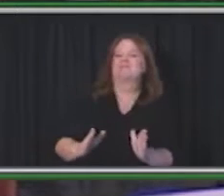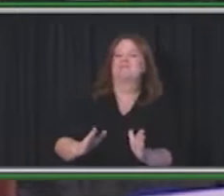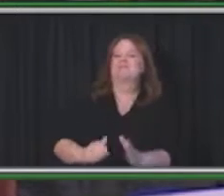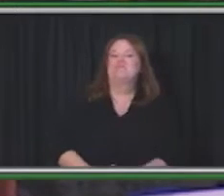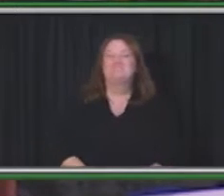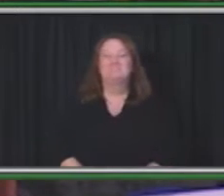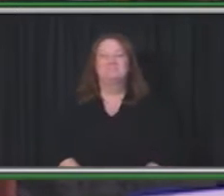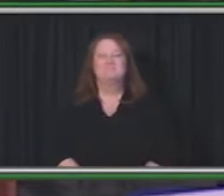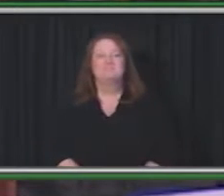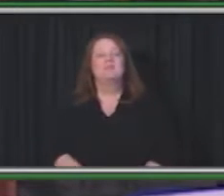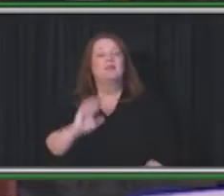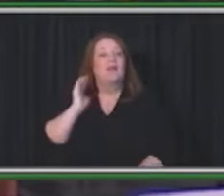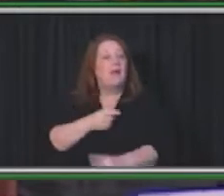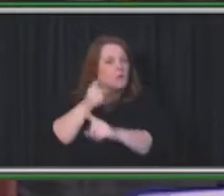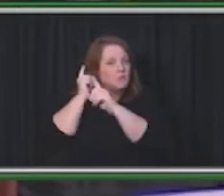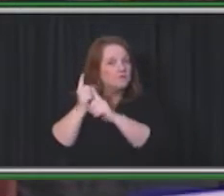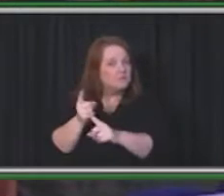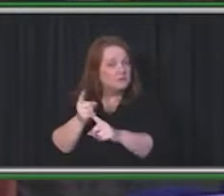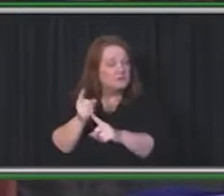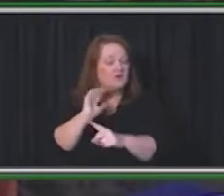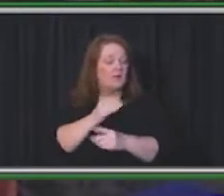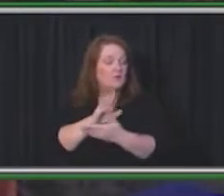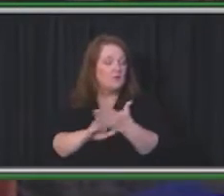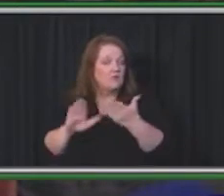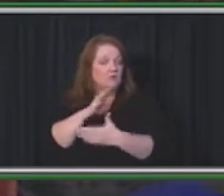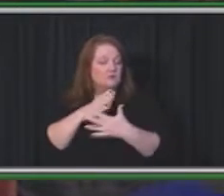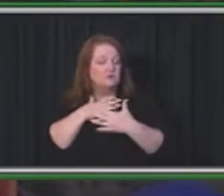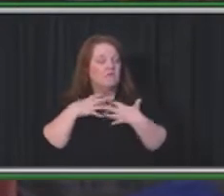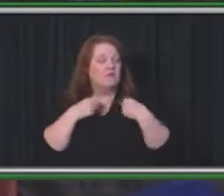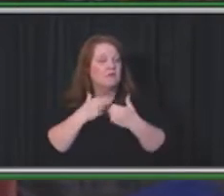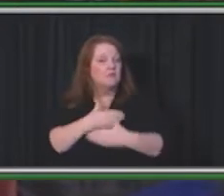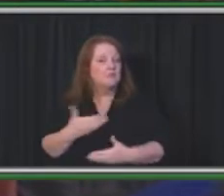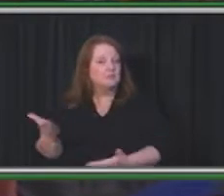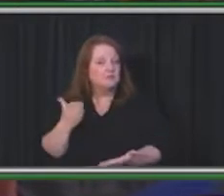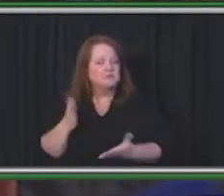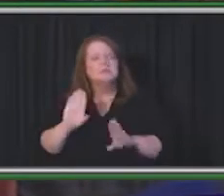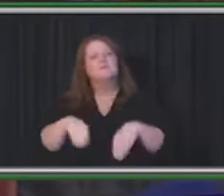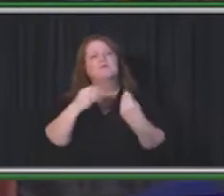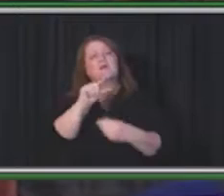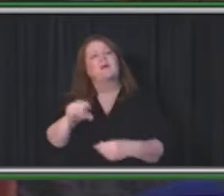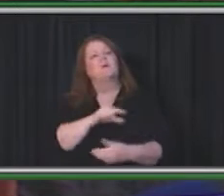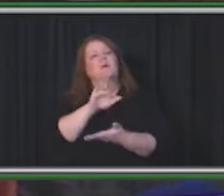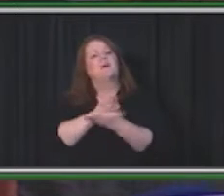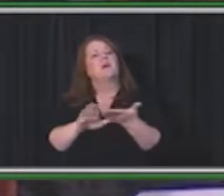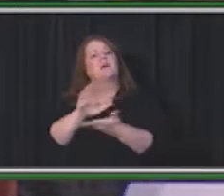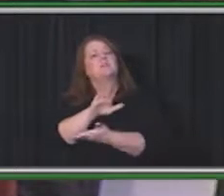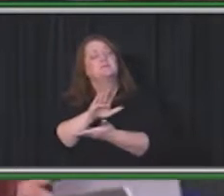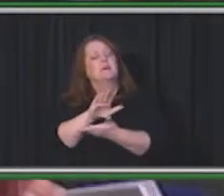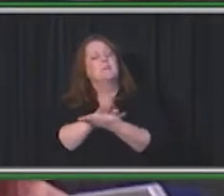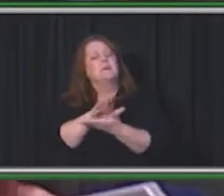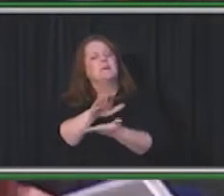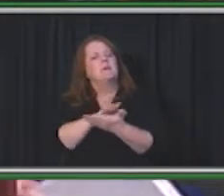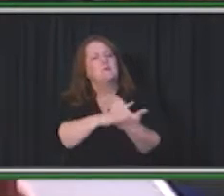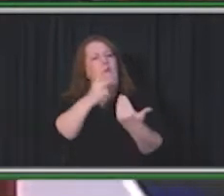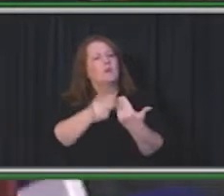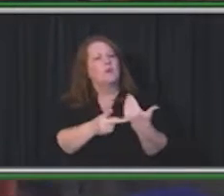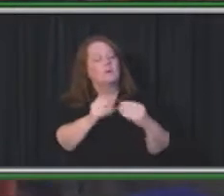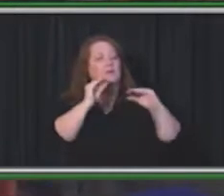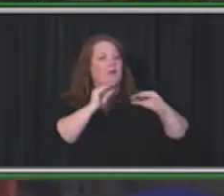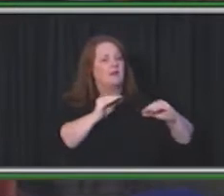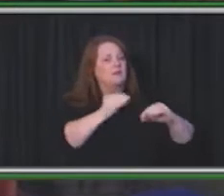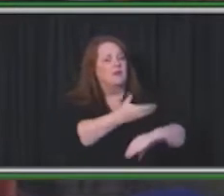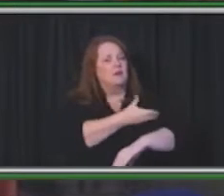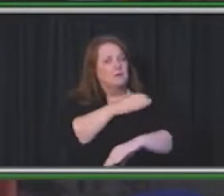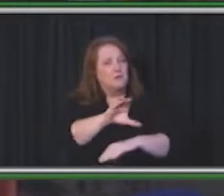The mission of the College of Health and Human Services is to provide quality academic programs that educate and empower students, serve